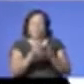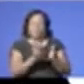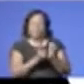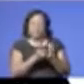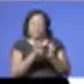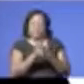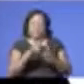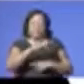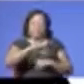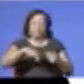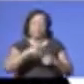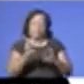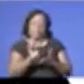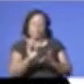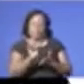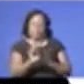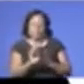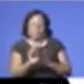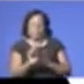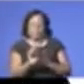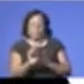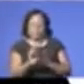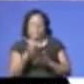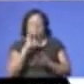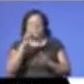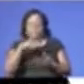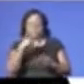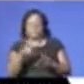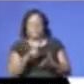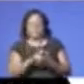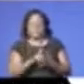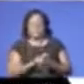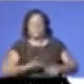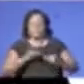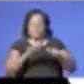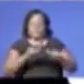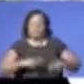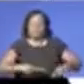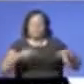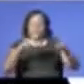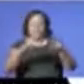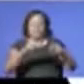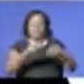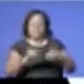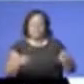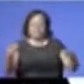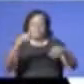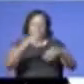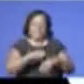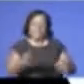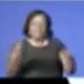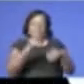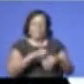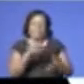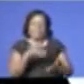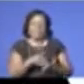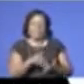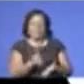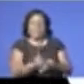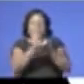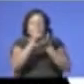economies. And while her constituents, she says, have been able to rise to the occasion time and time again, help is